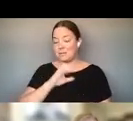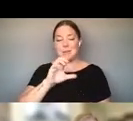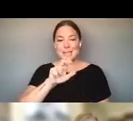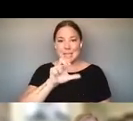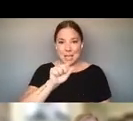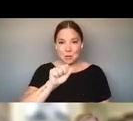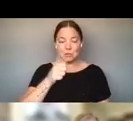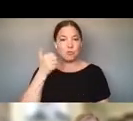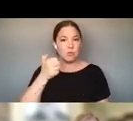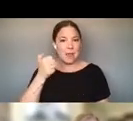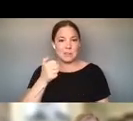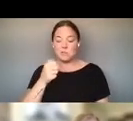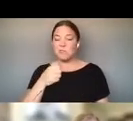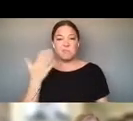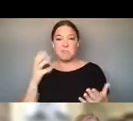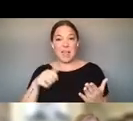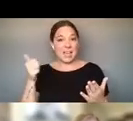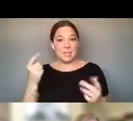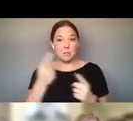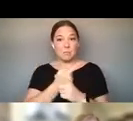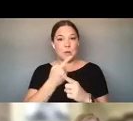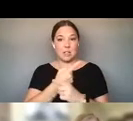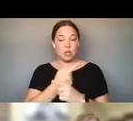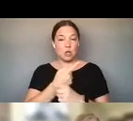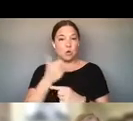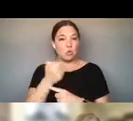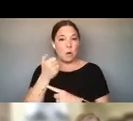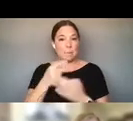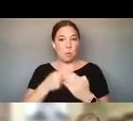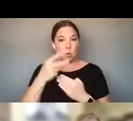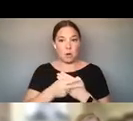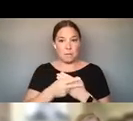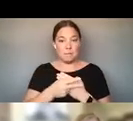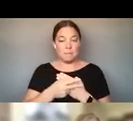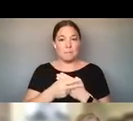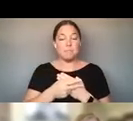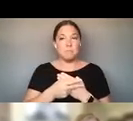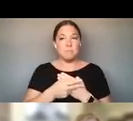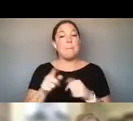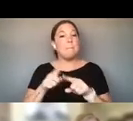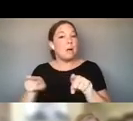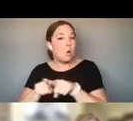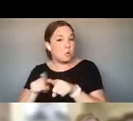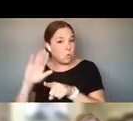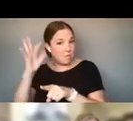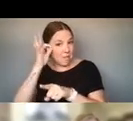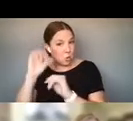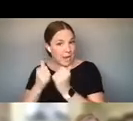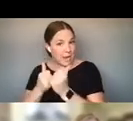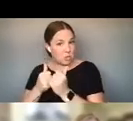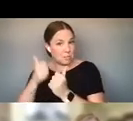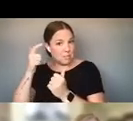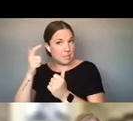or any of our regular grant programs, but also if you have grants from other federal agencies.